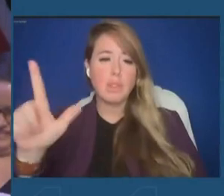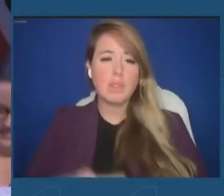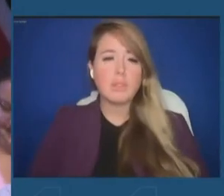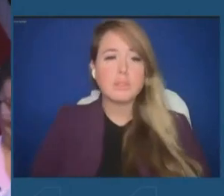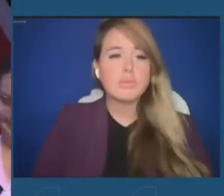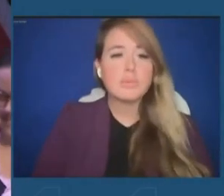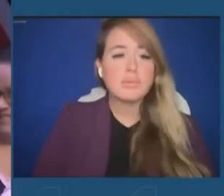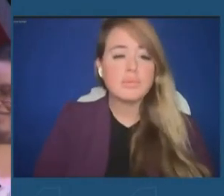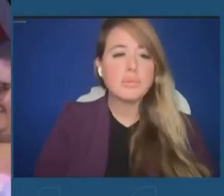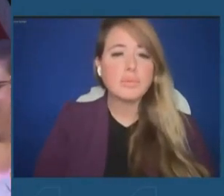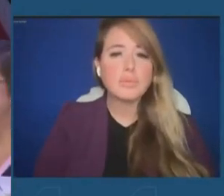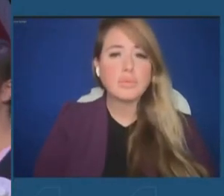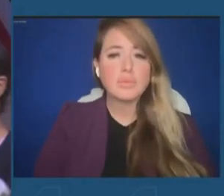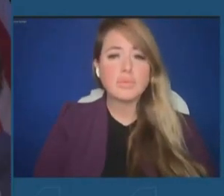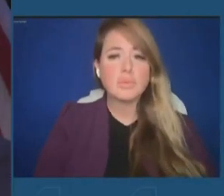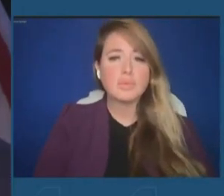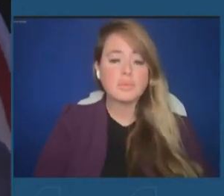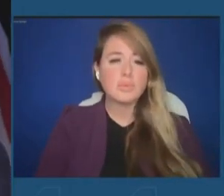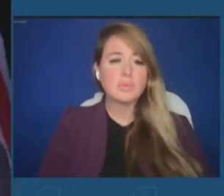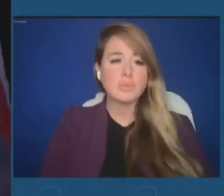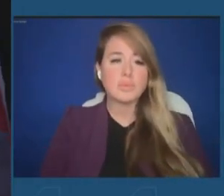Okay.